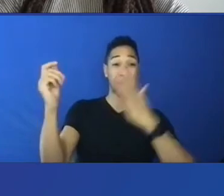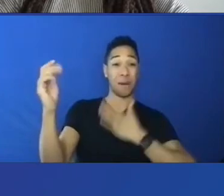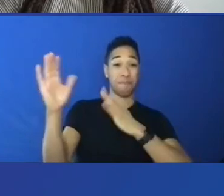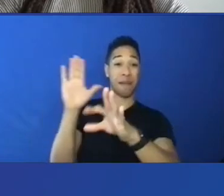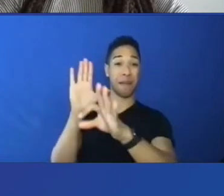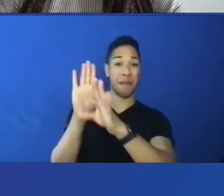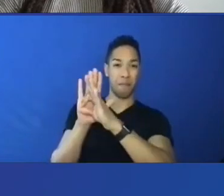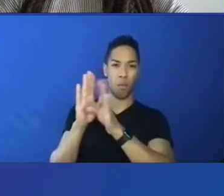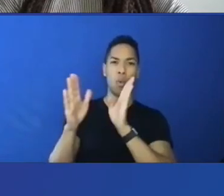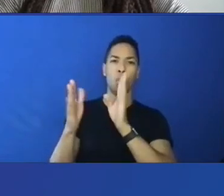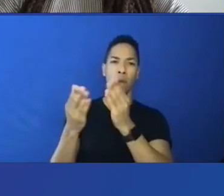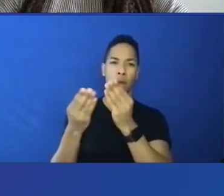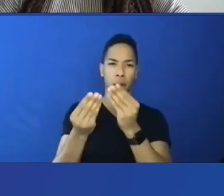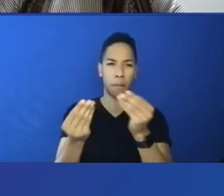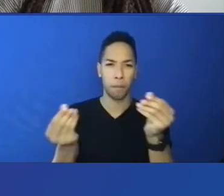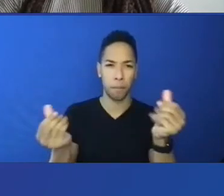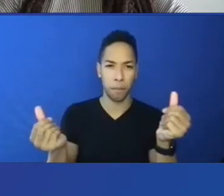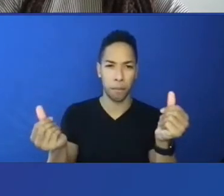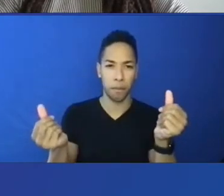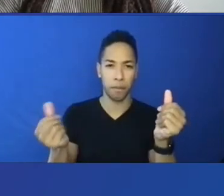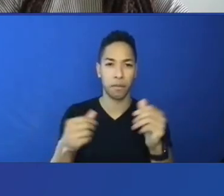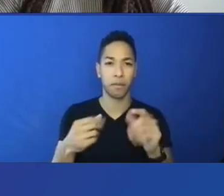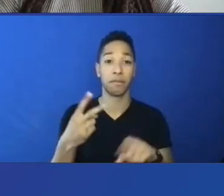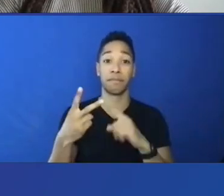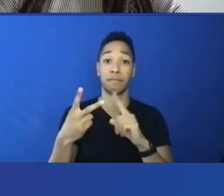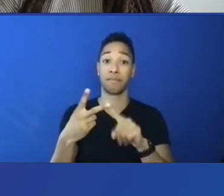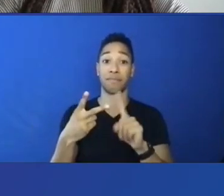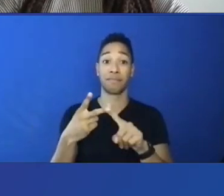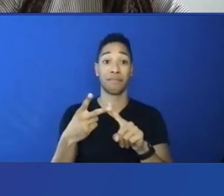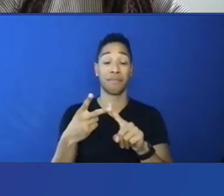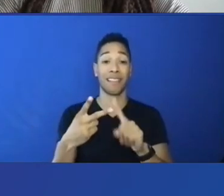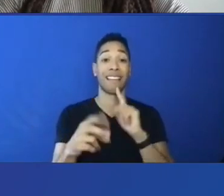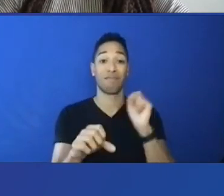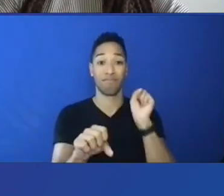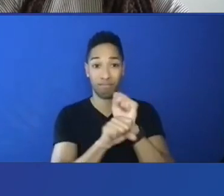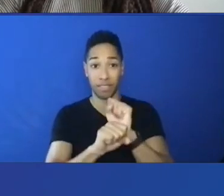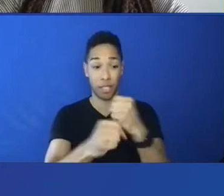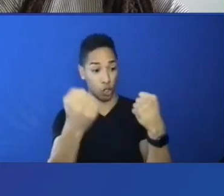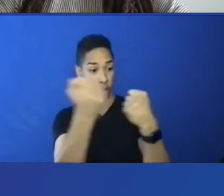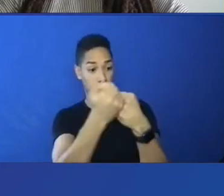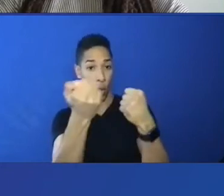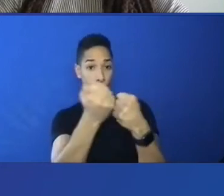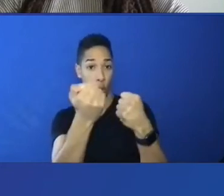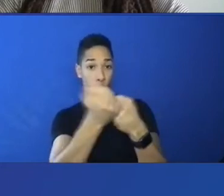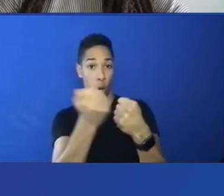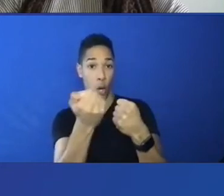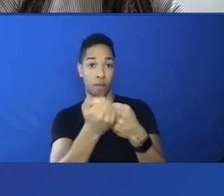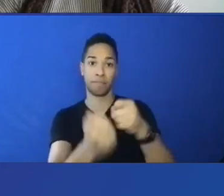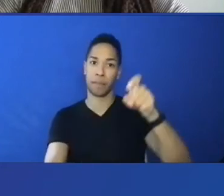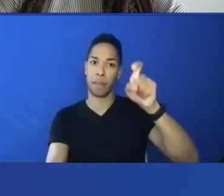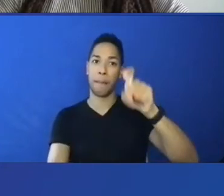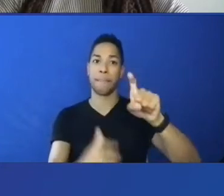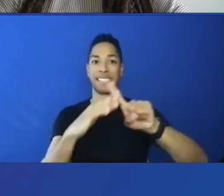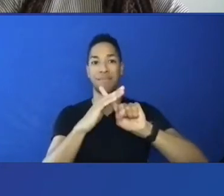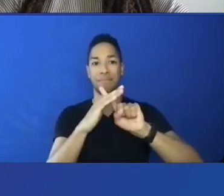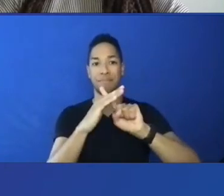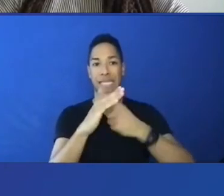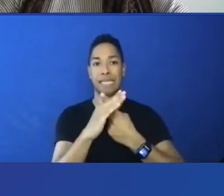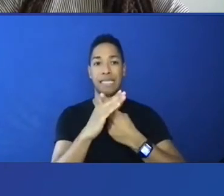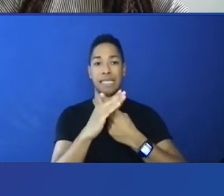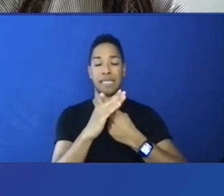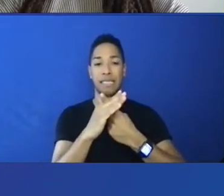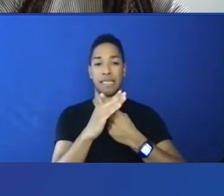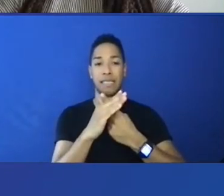active support of my appointment has to start. So that's one thing that I think about in my